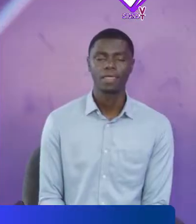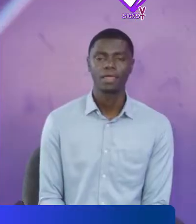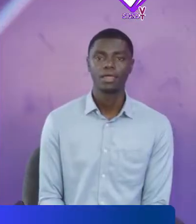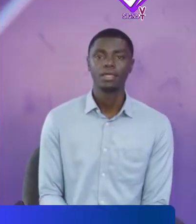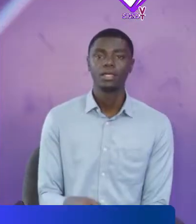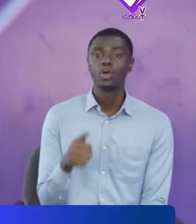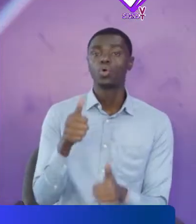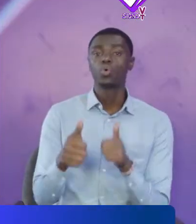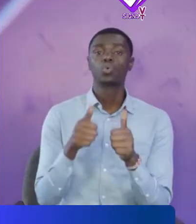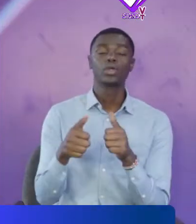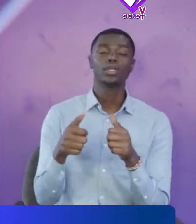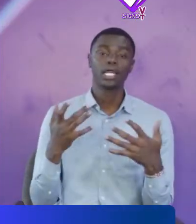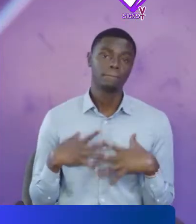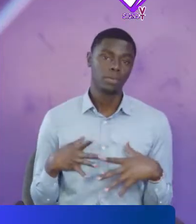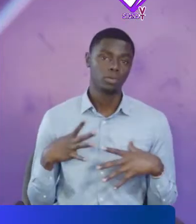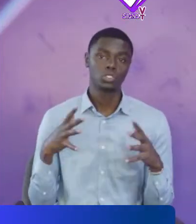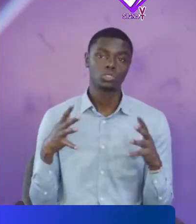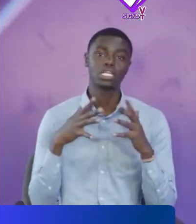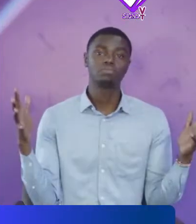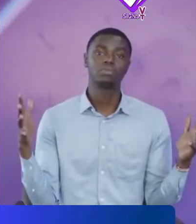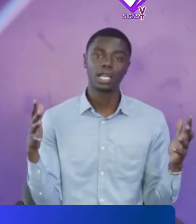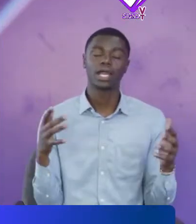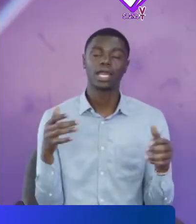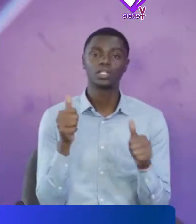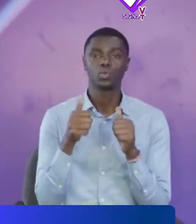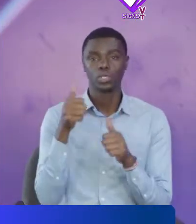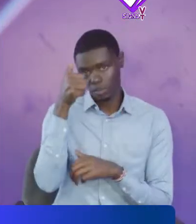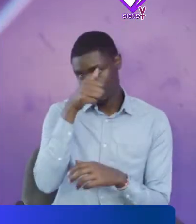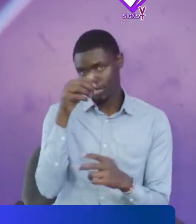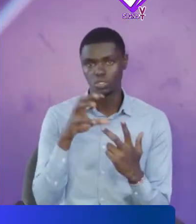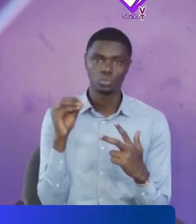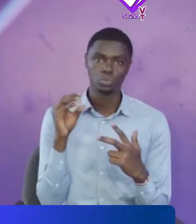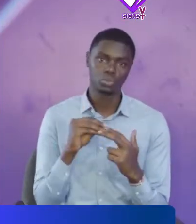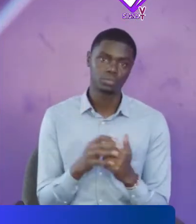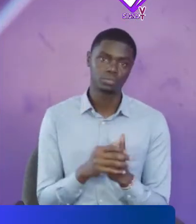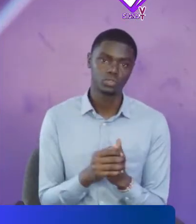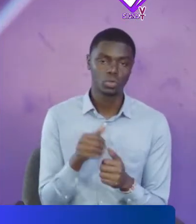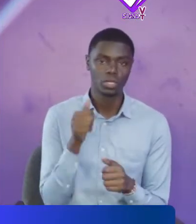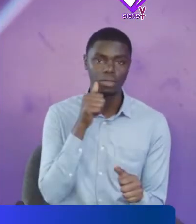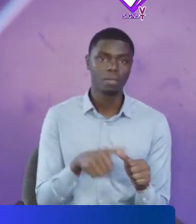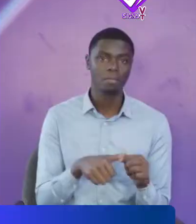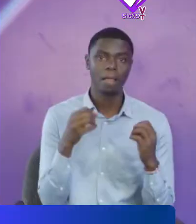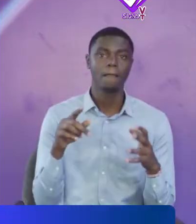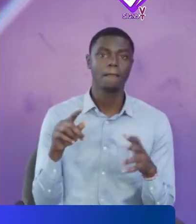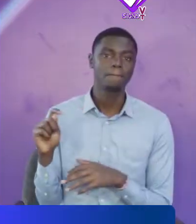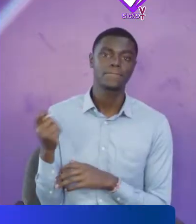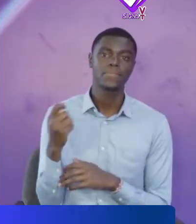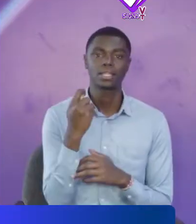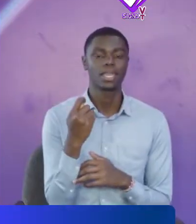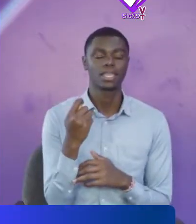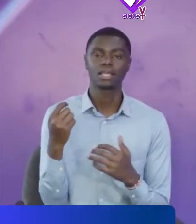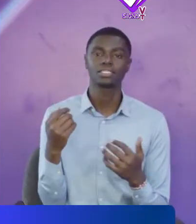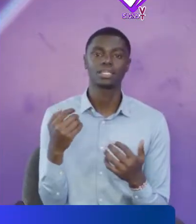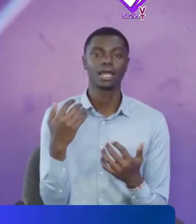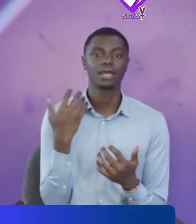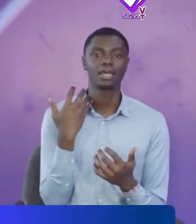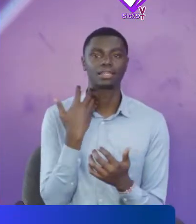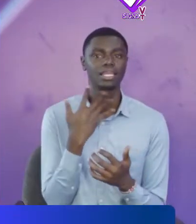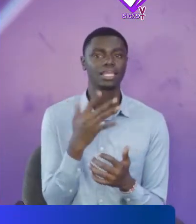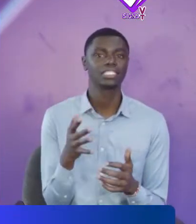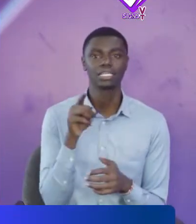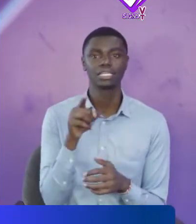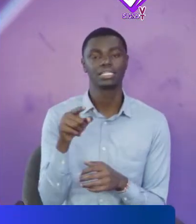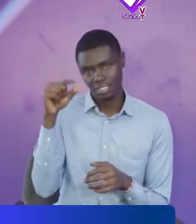which population is bigger and which brand do you choose? So remember, most Kenyans are unhappy with this administration. So when you